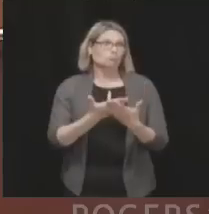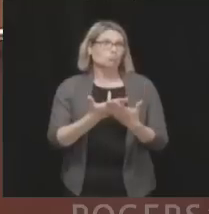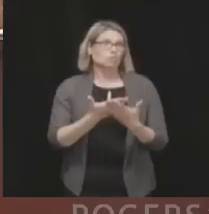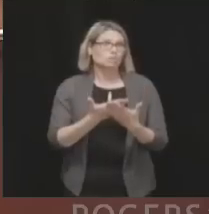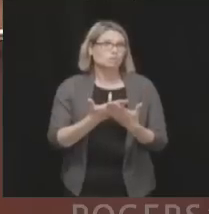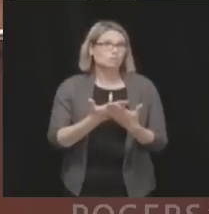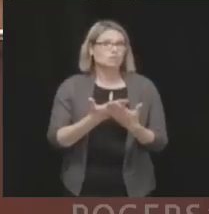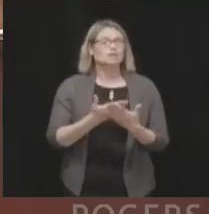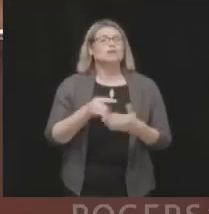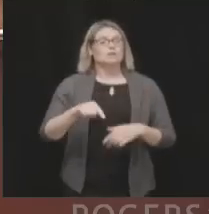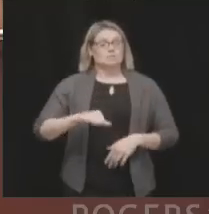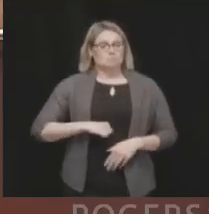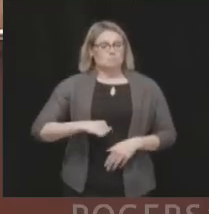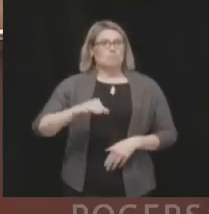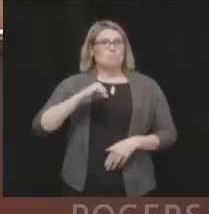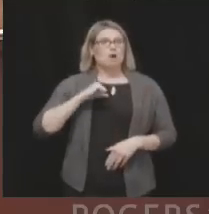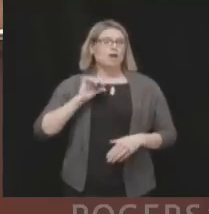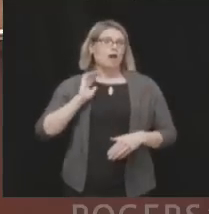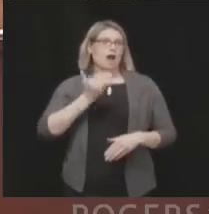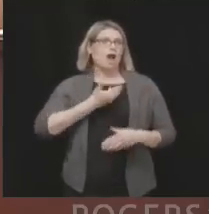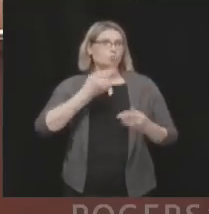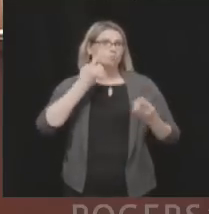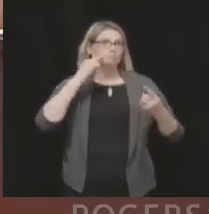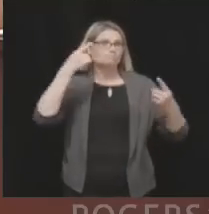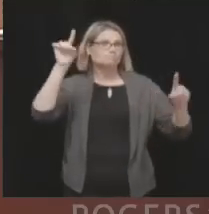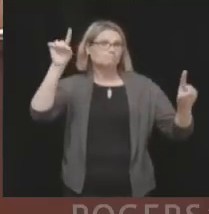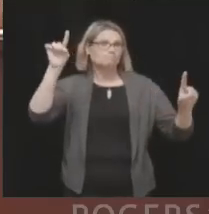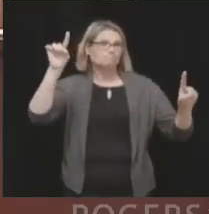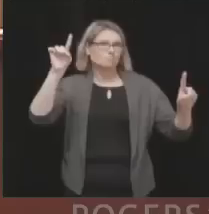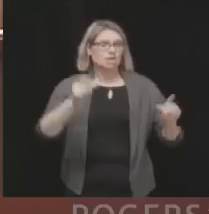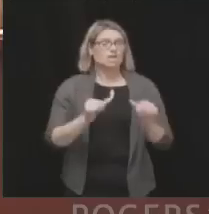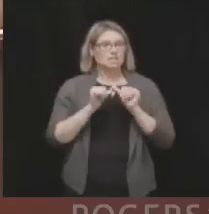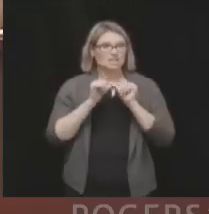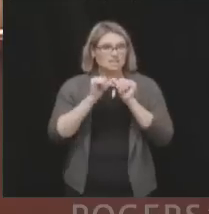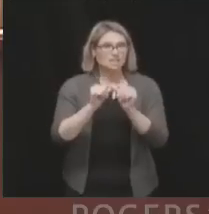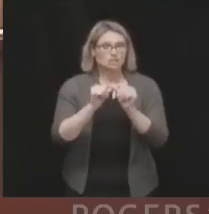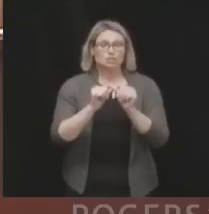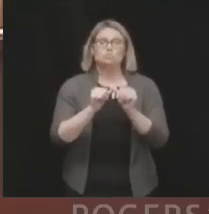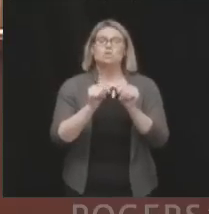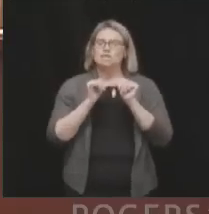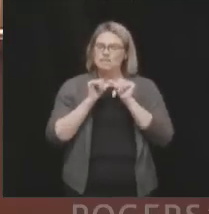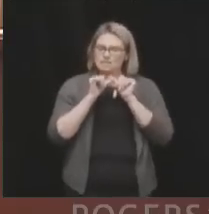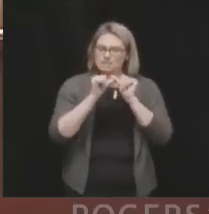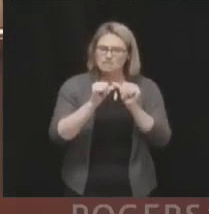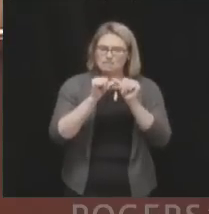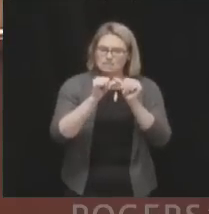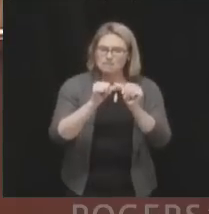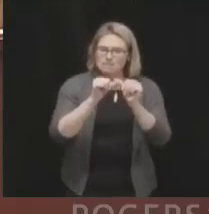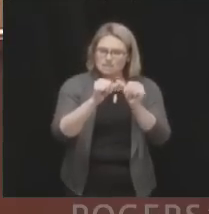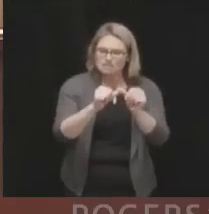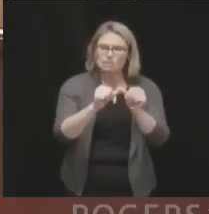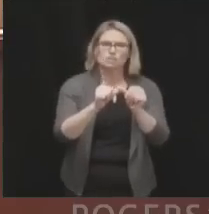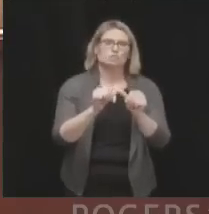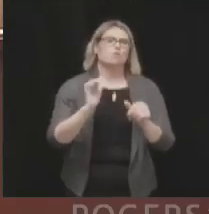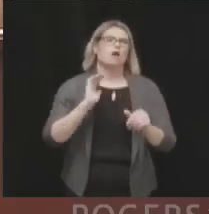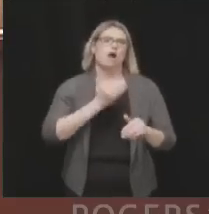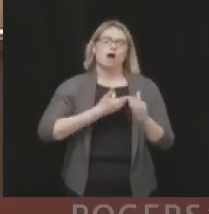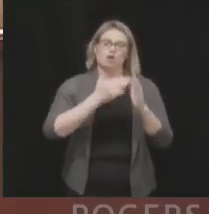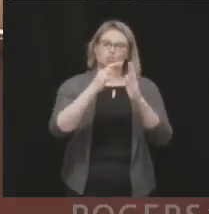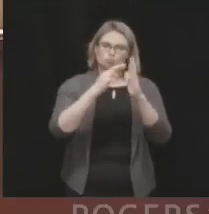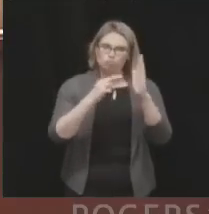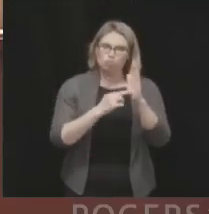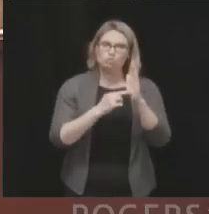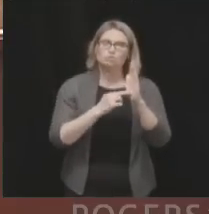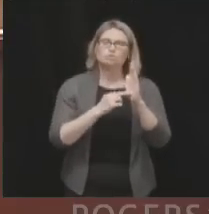tentation. N'oubliez pas l'importance de vous laver les mains, de ne pas vous toucher le visage et de nettoyer les surfaces